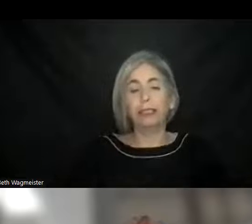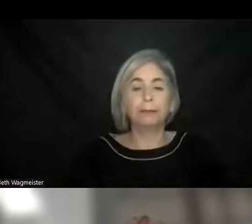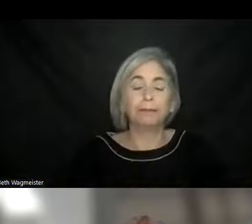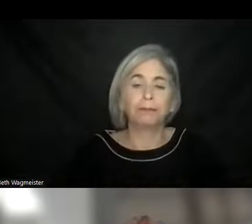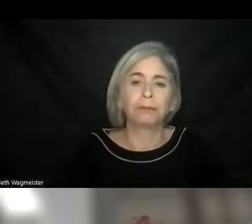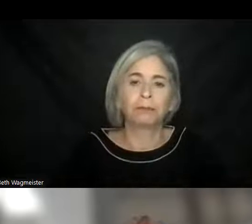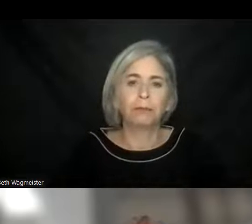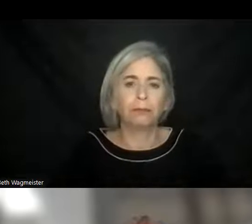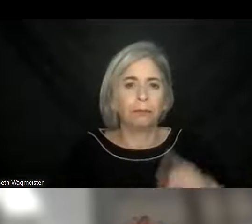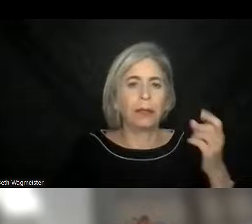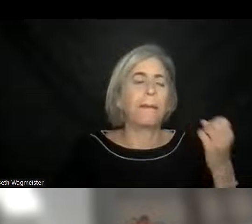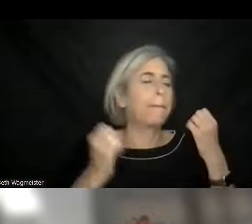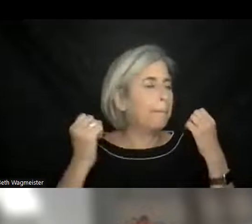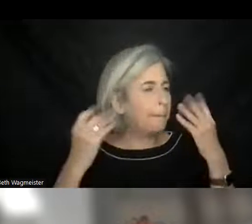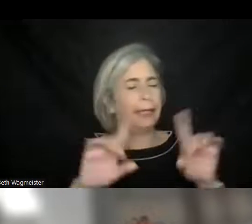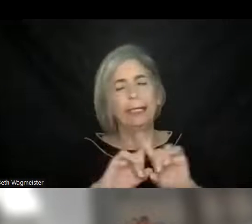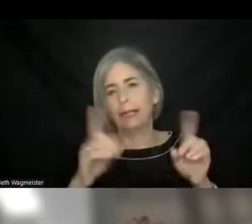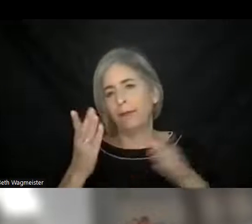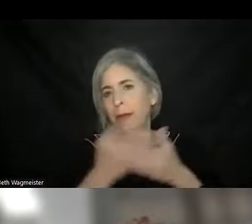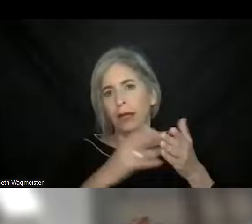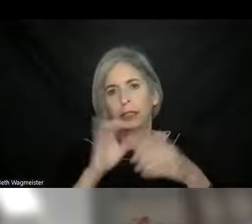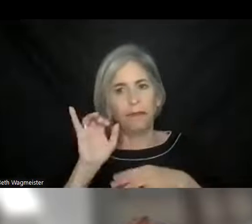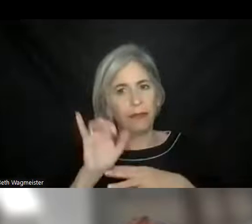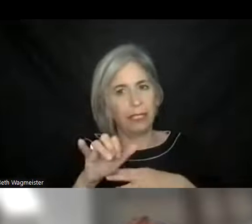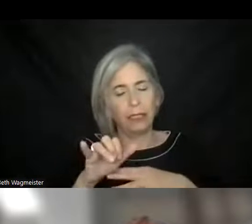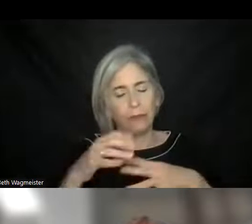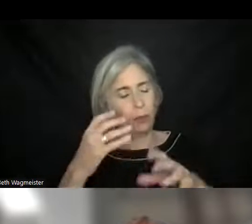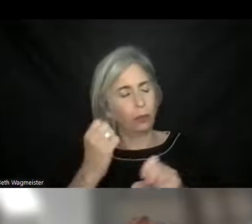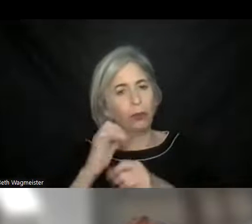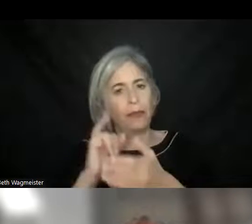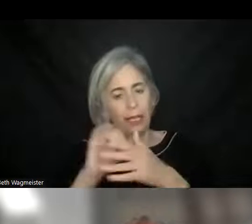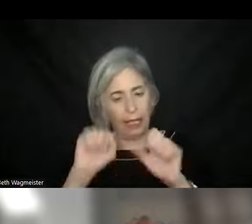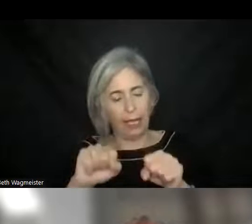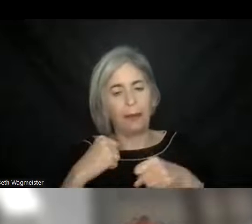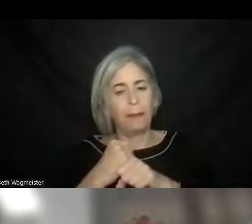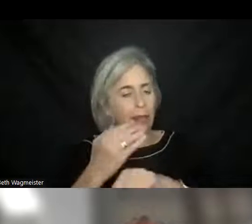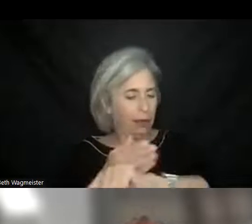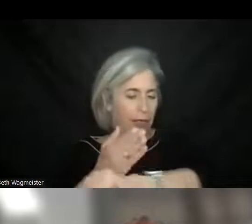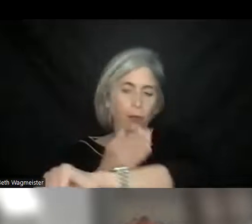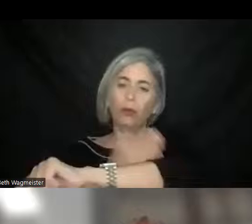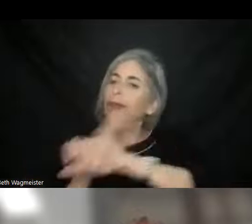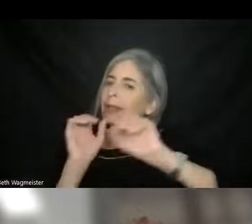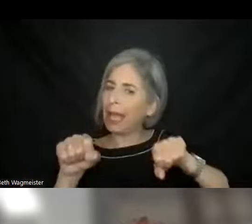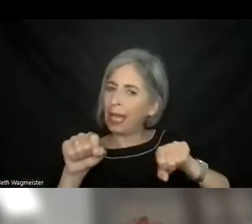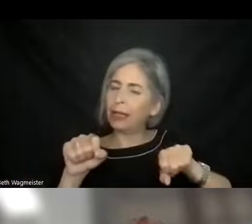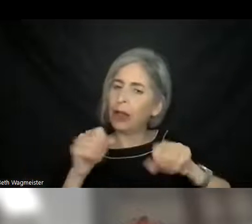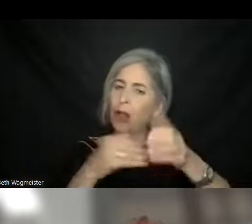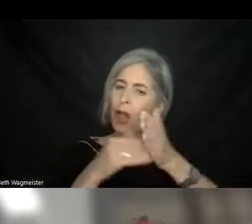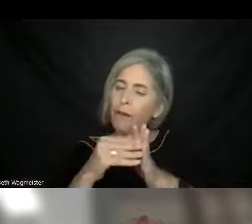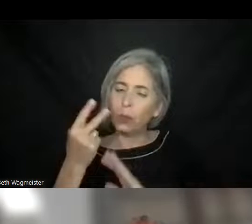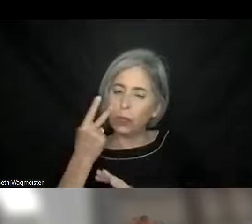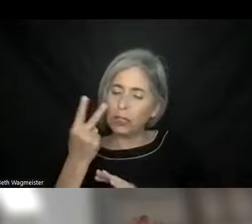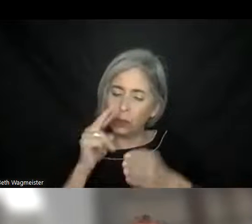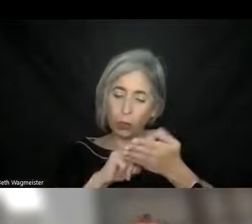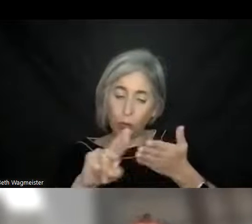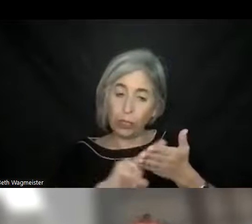Yeah, there's so many different pieces to procurement that could be made better. And what we all often see in our research is